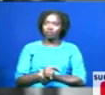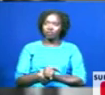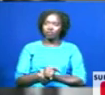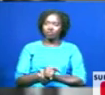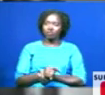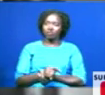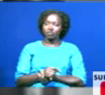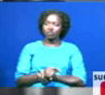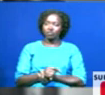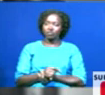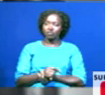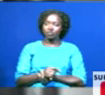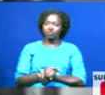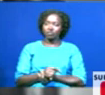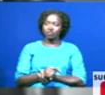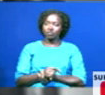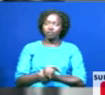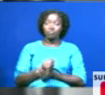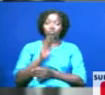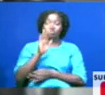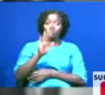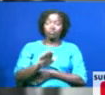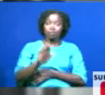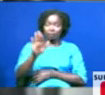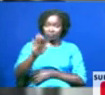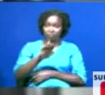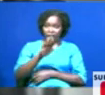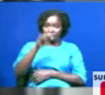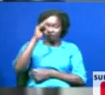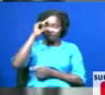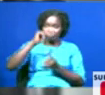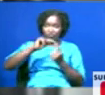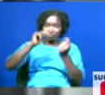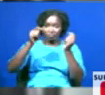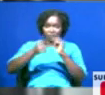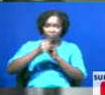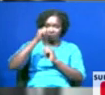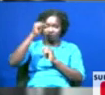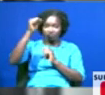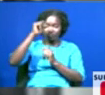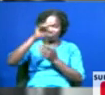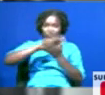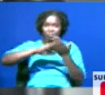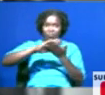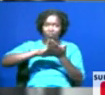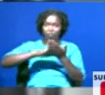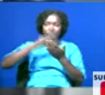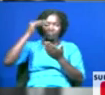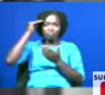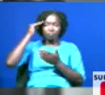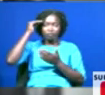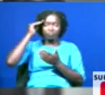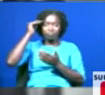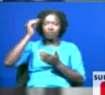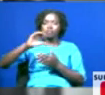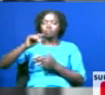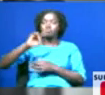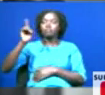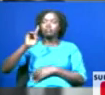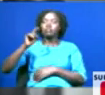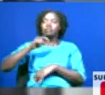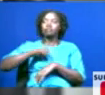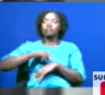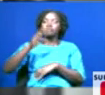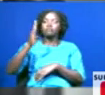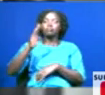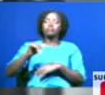He didn't step into the parliamentary chambers until he shifted his political base to Mathare constituency in Nairobi during a